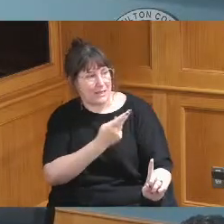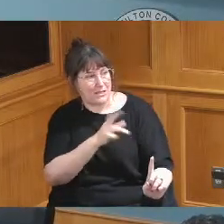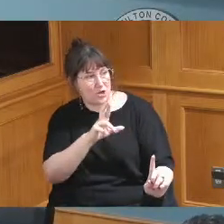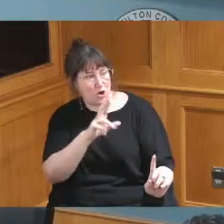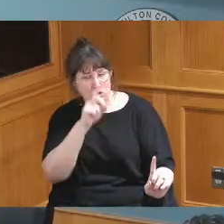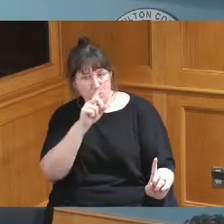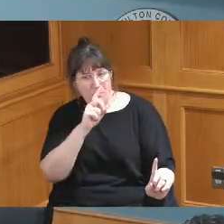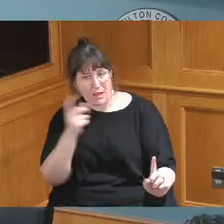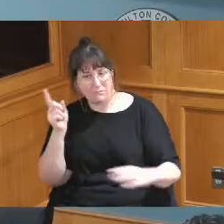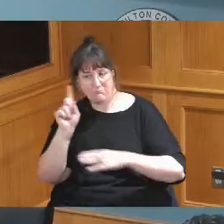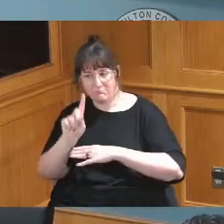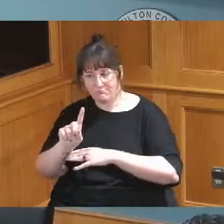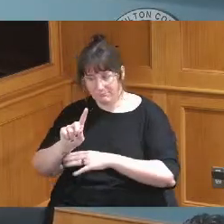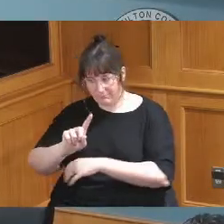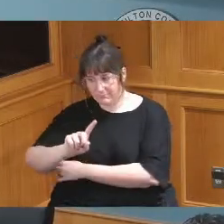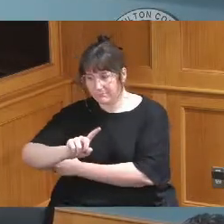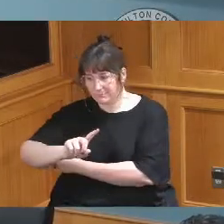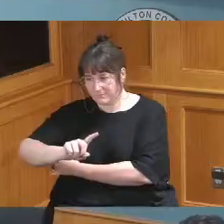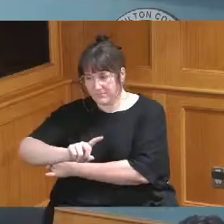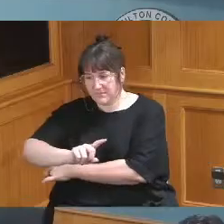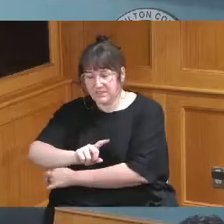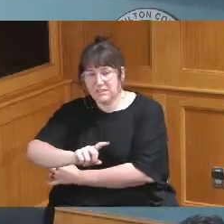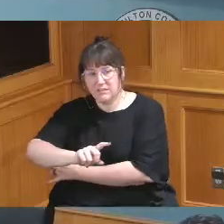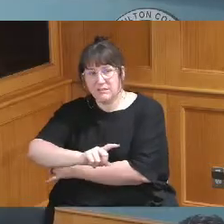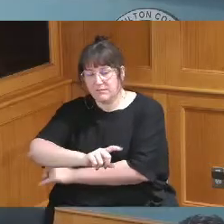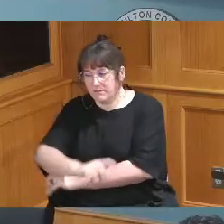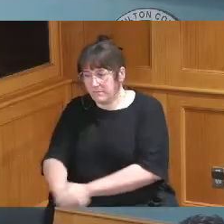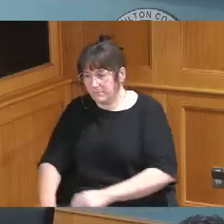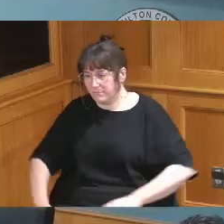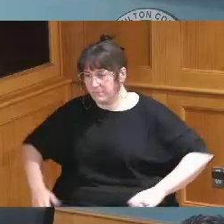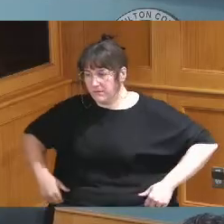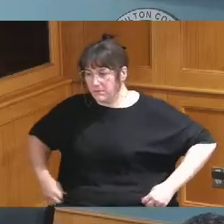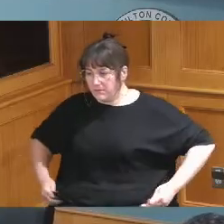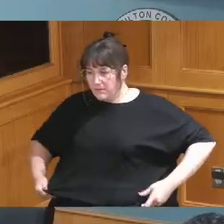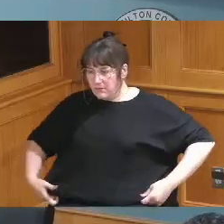the dais. Corey can walk you through the parental leave changes, Thank you.